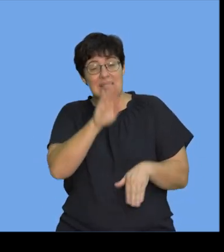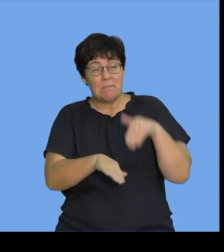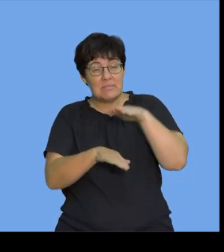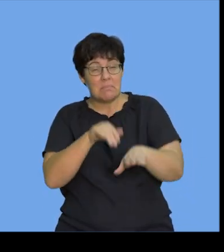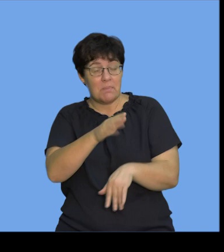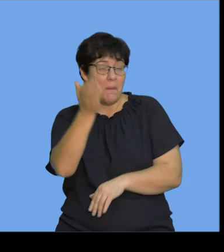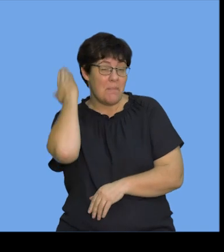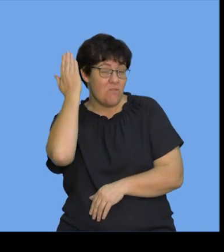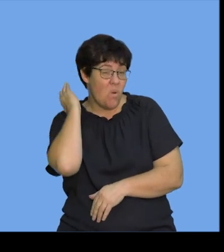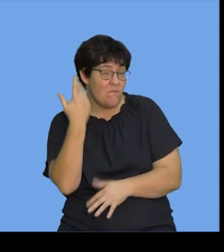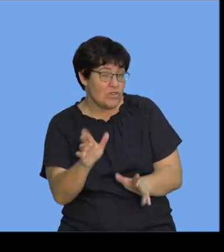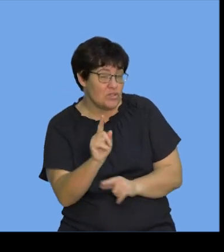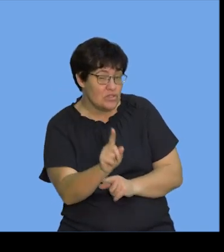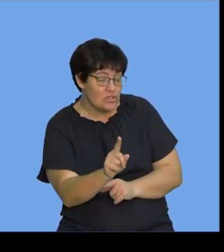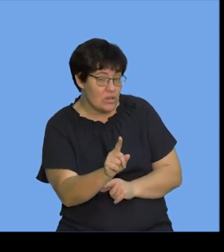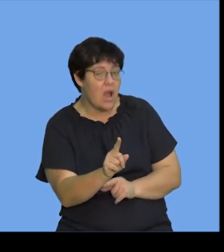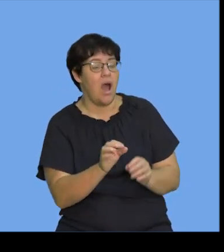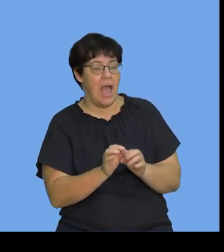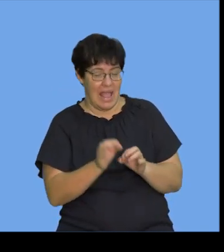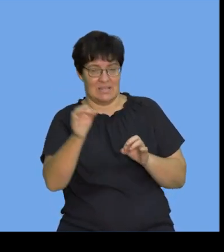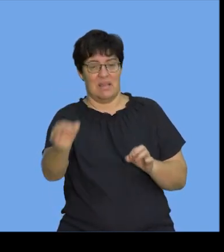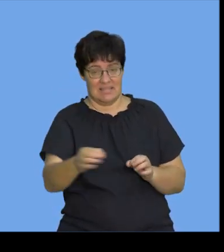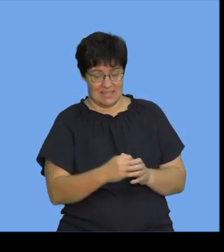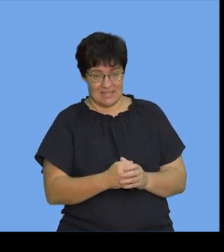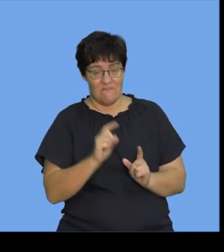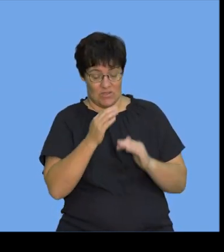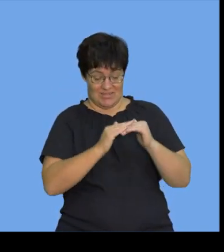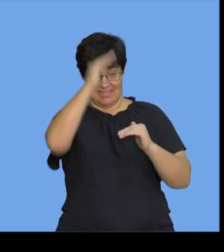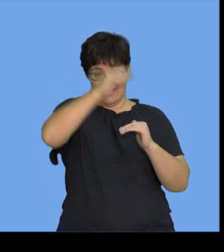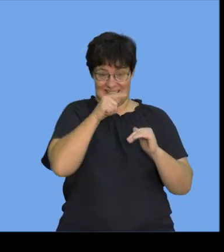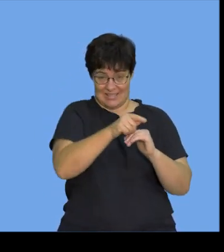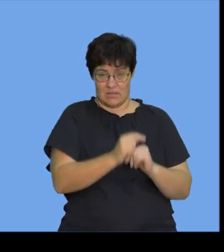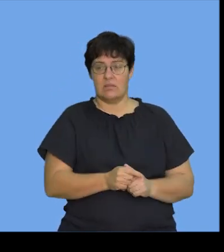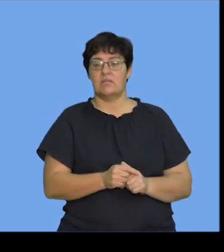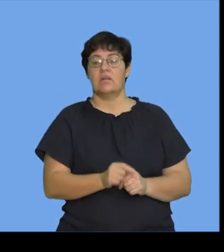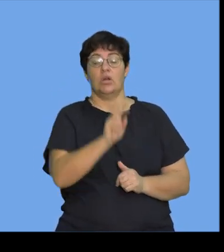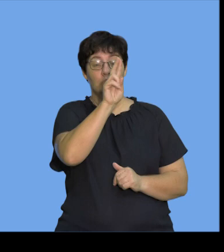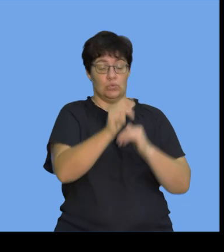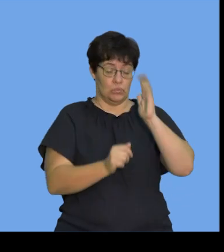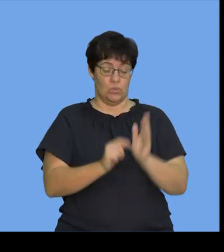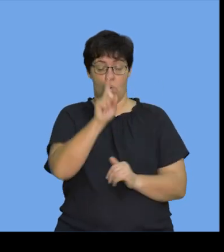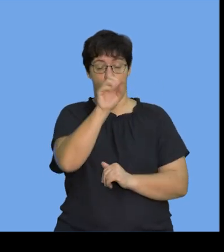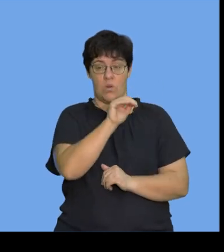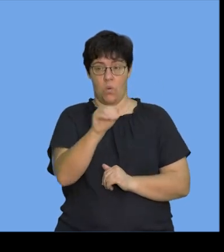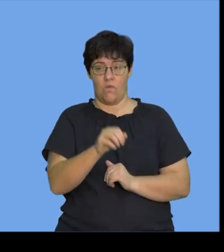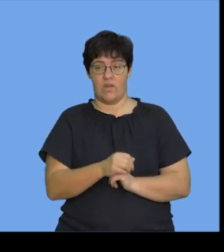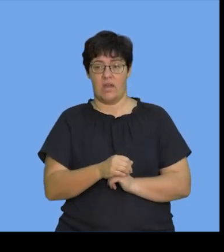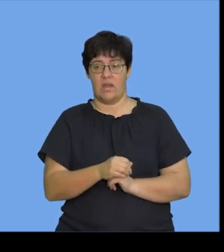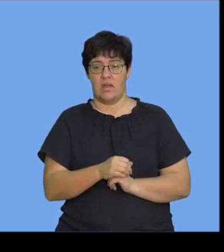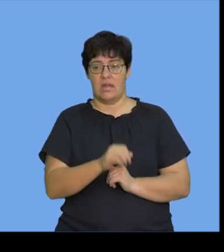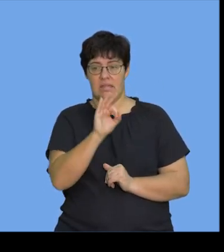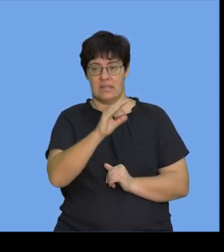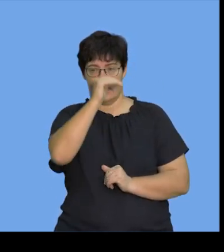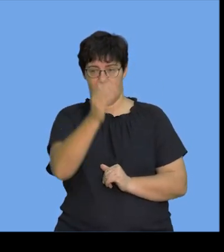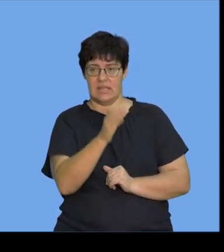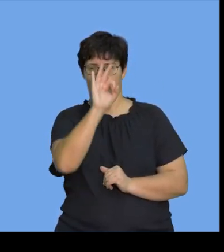that we spoke about, expand it. So it becomes 2 into 1 over 3 to the exponent of 3. Why